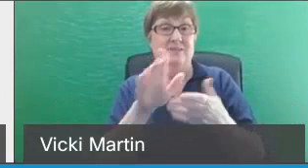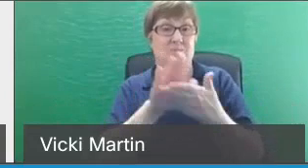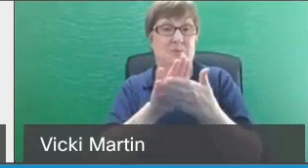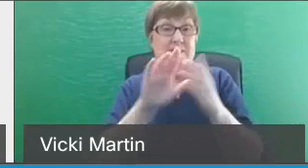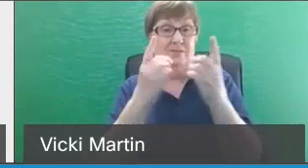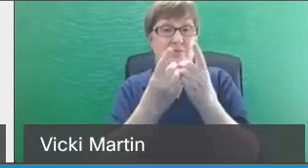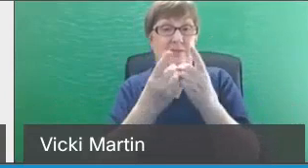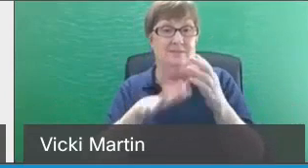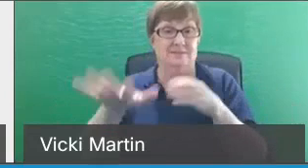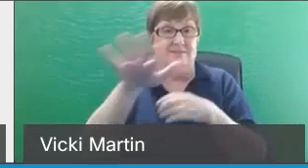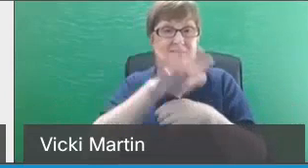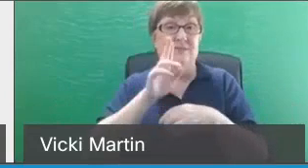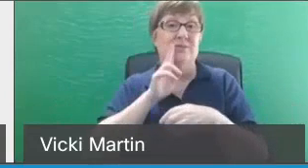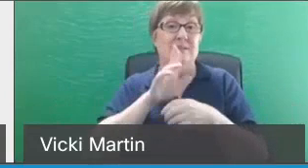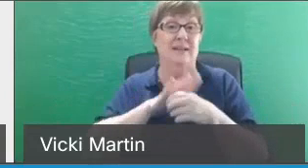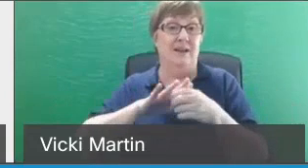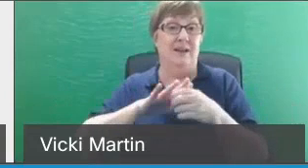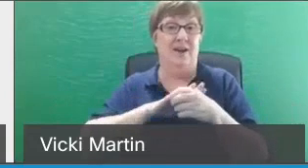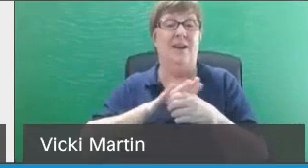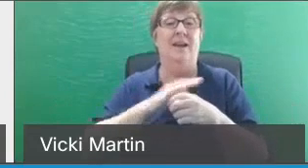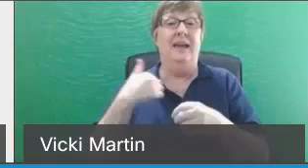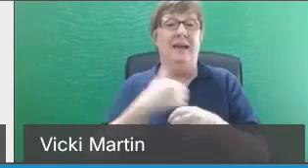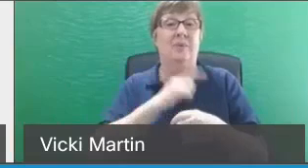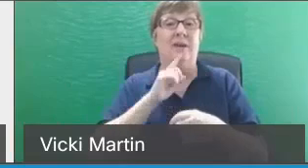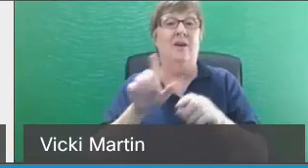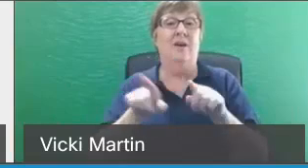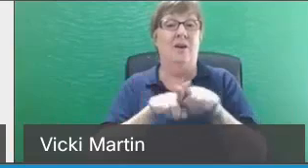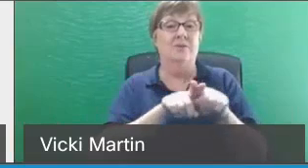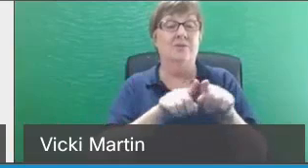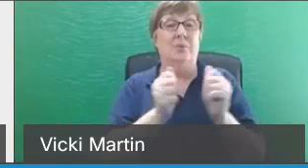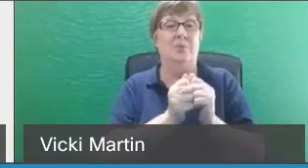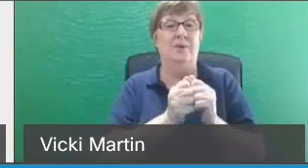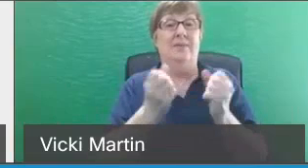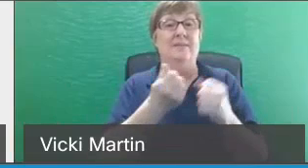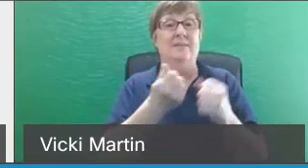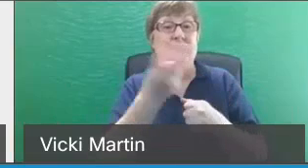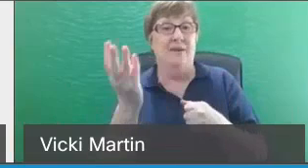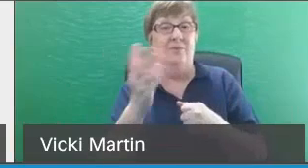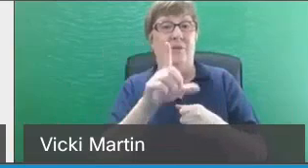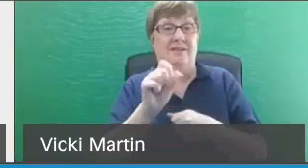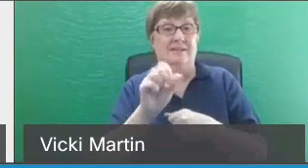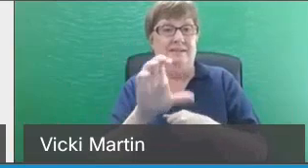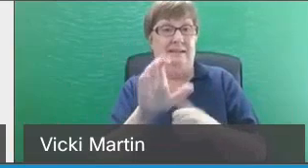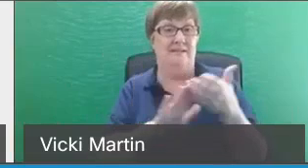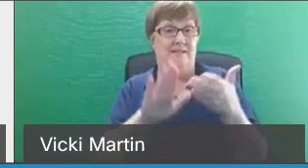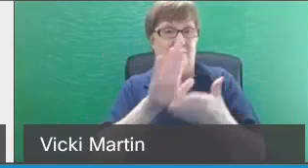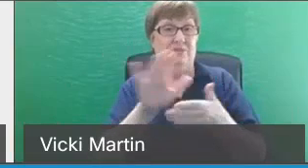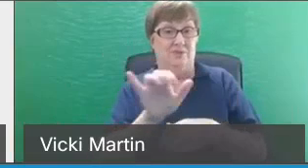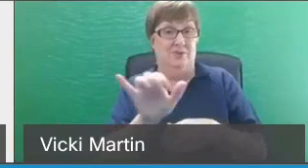are in a number of Lone Star colleges as well. Today, I'm going to talk a little bit